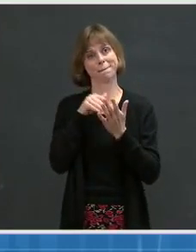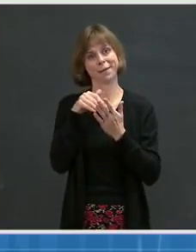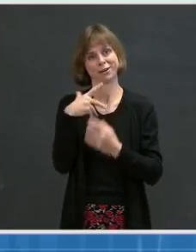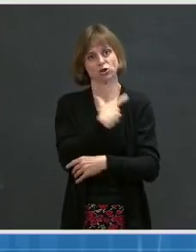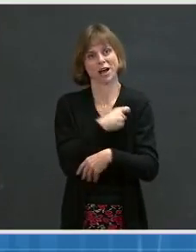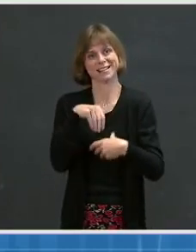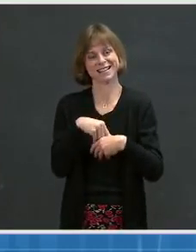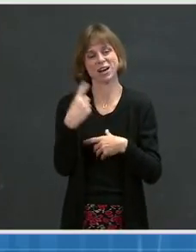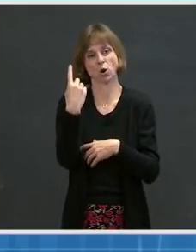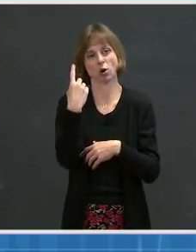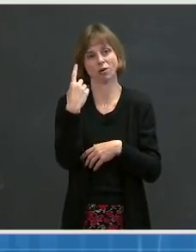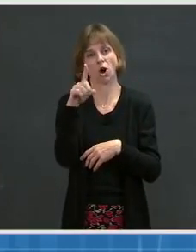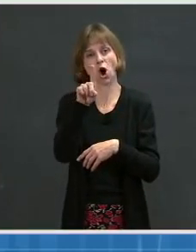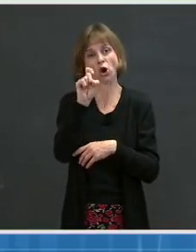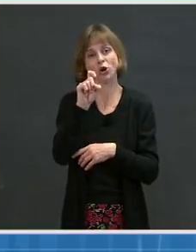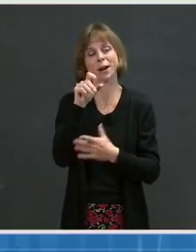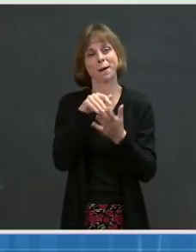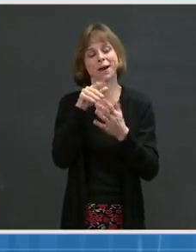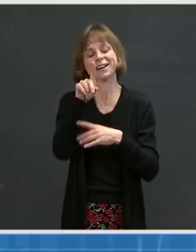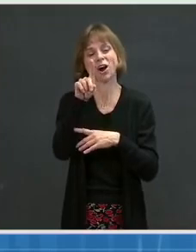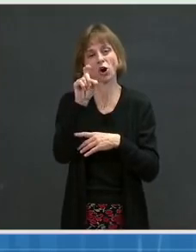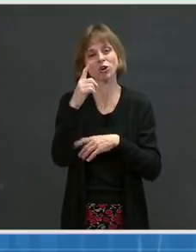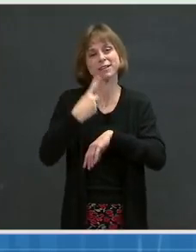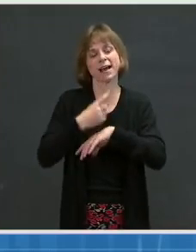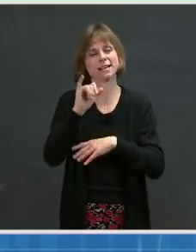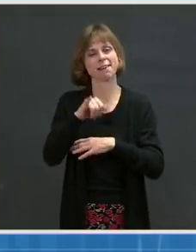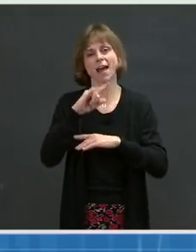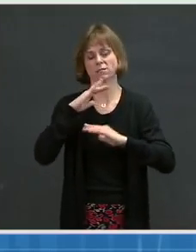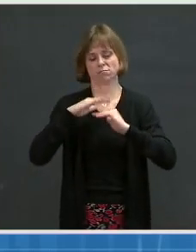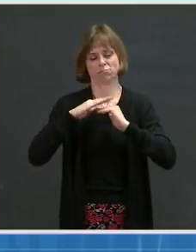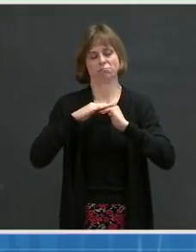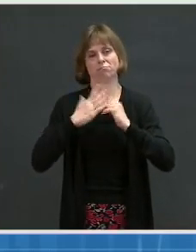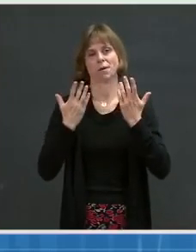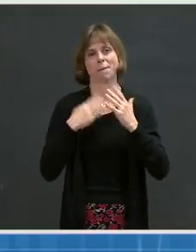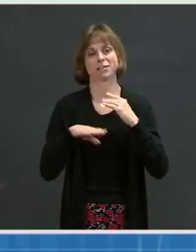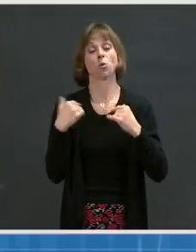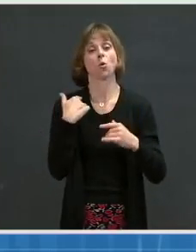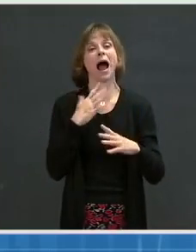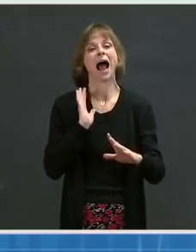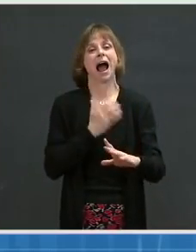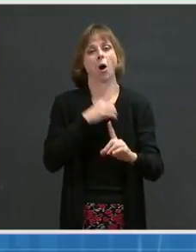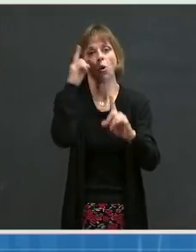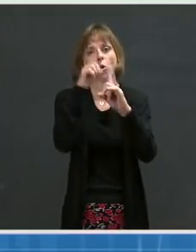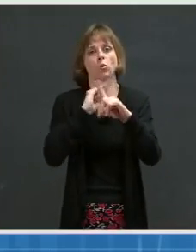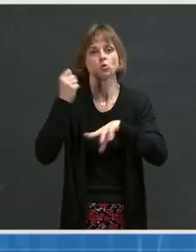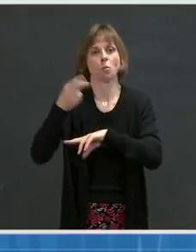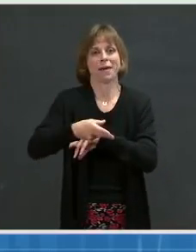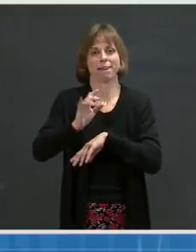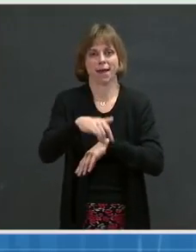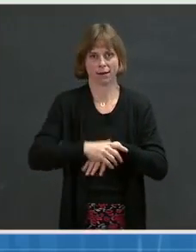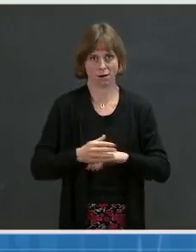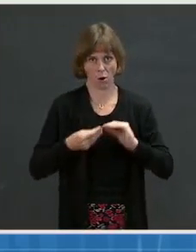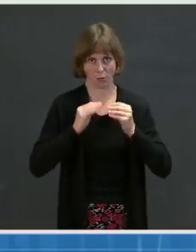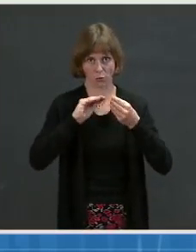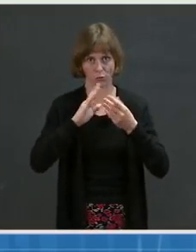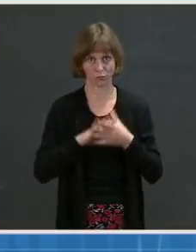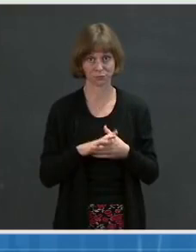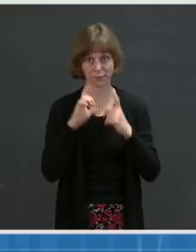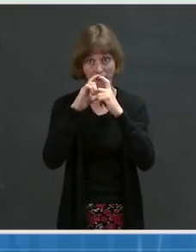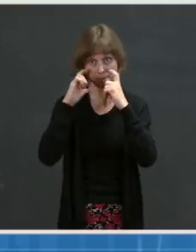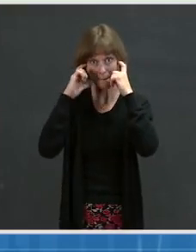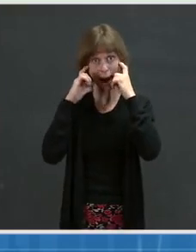we intend to exceed that goal. On masks, the cost will be $86 million,